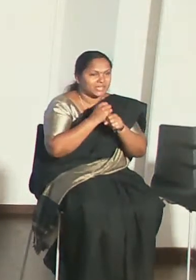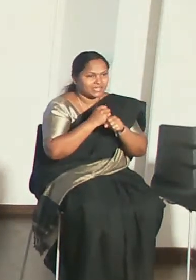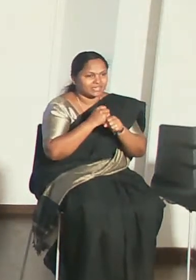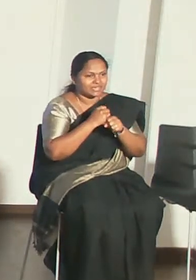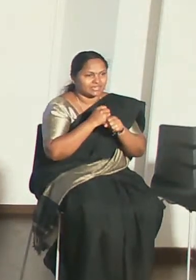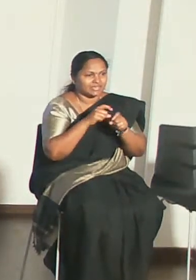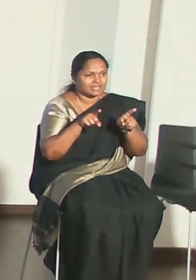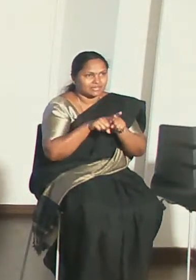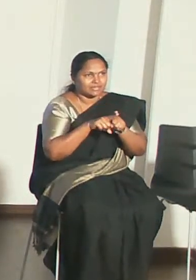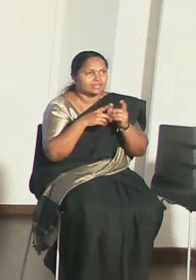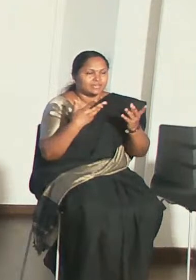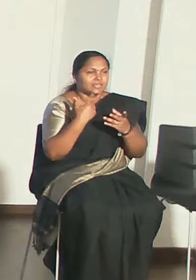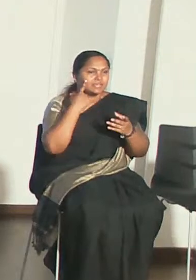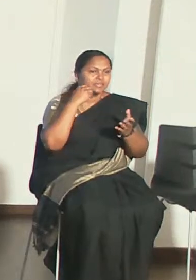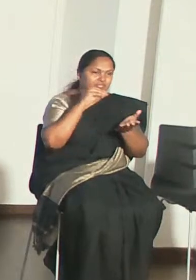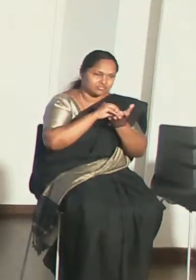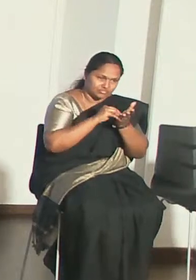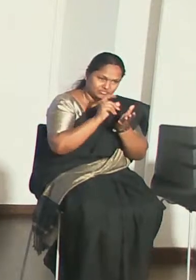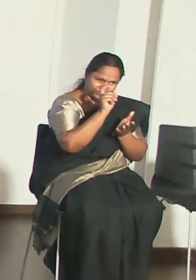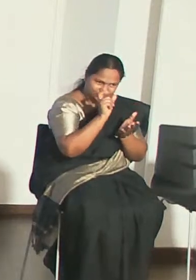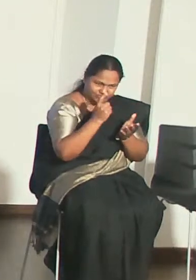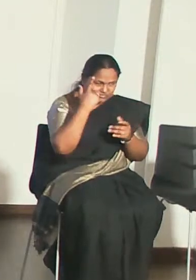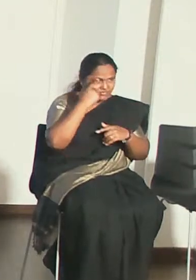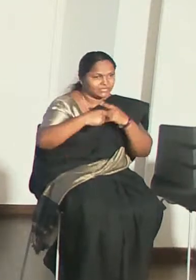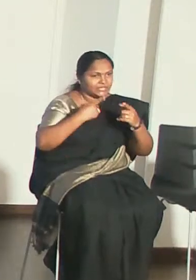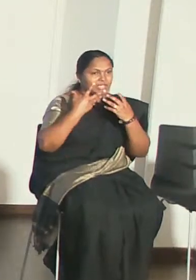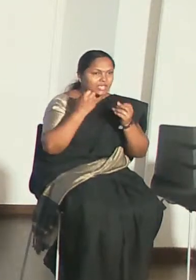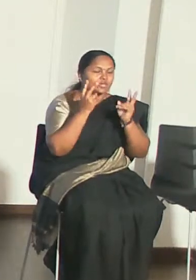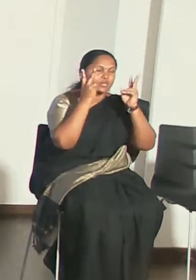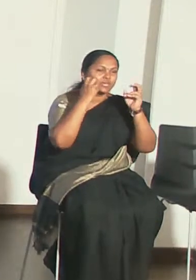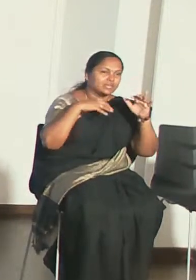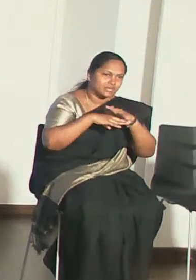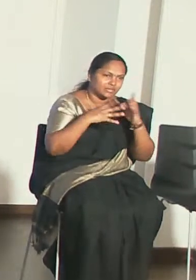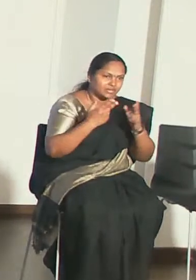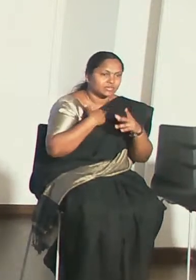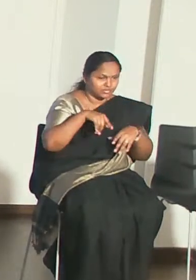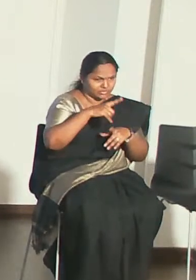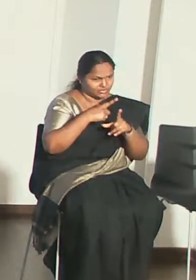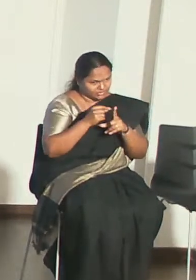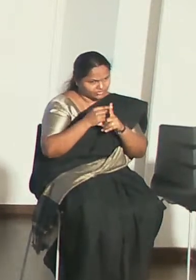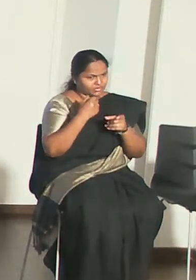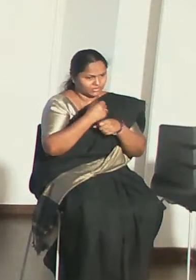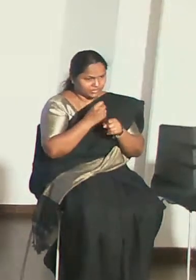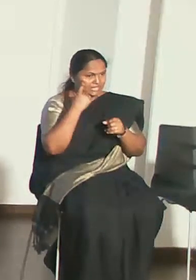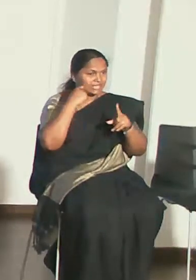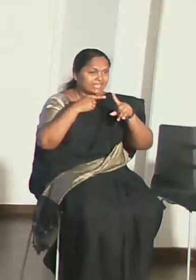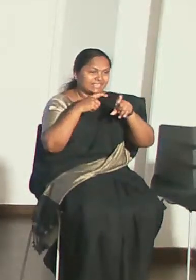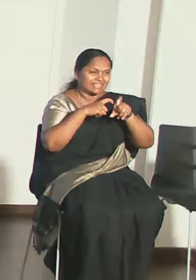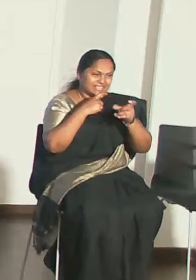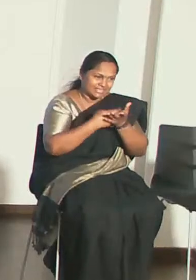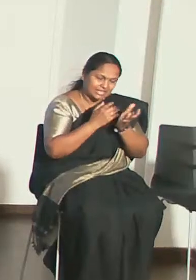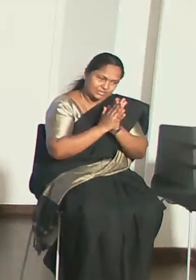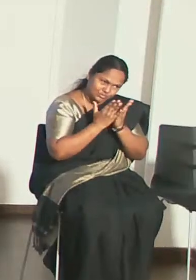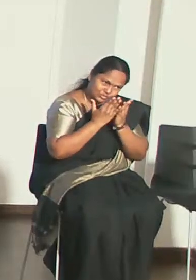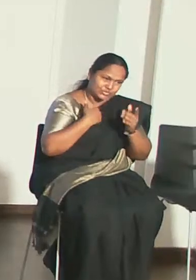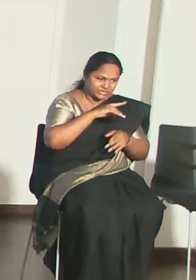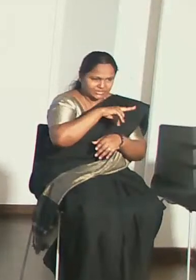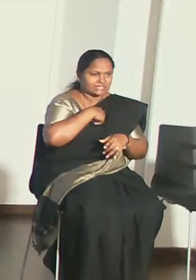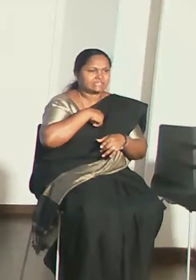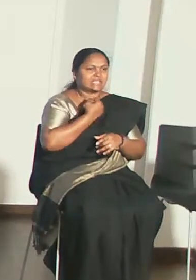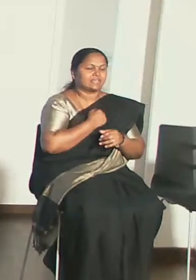of vocabulary then we are trying to then propagate. So we are making the textbooks for ourselves and we're going